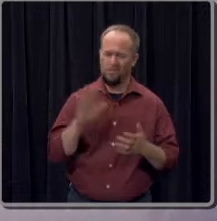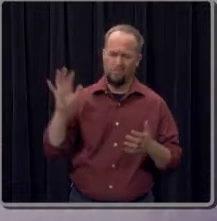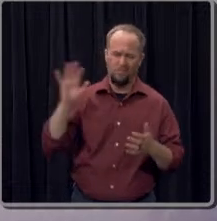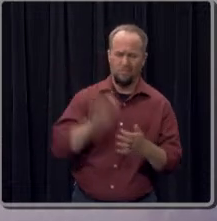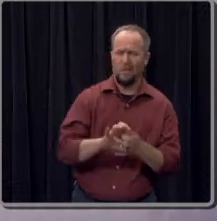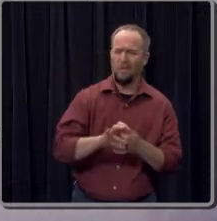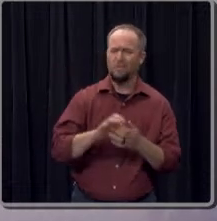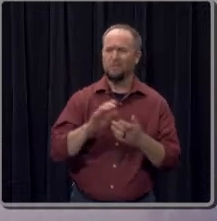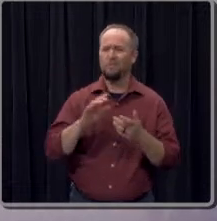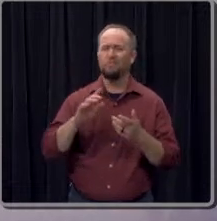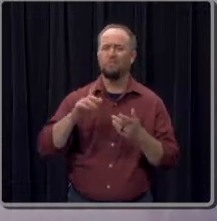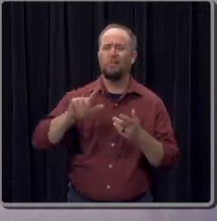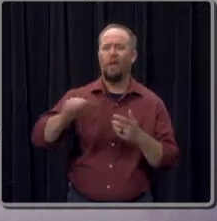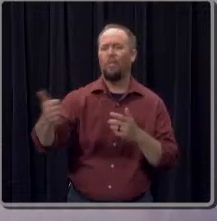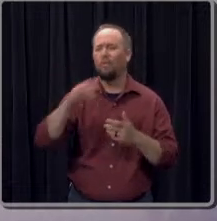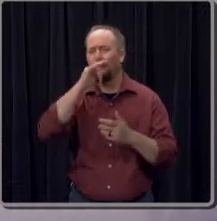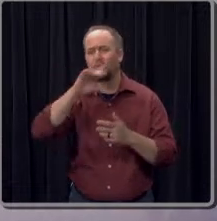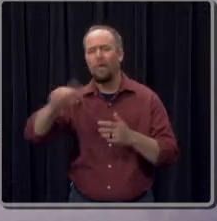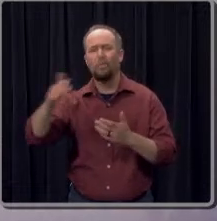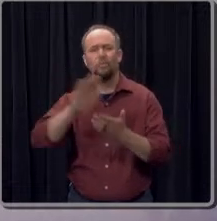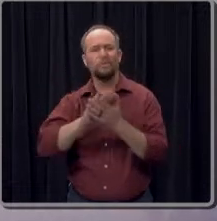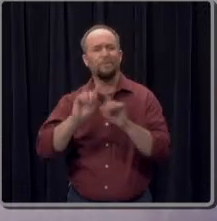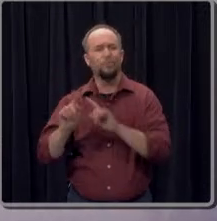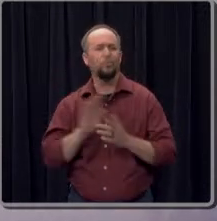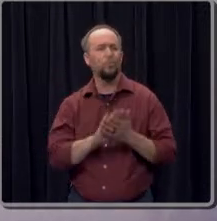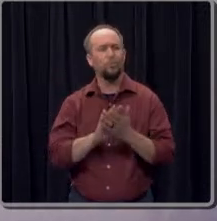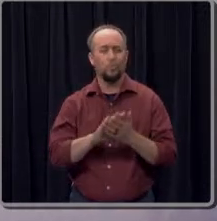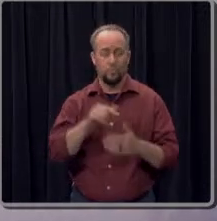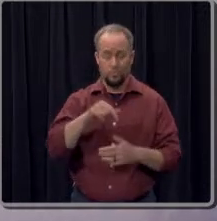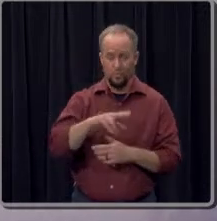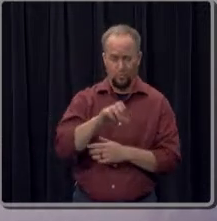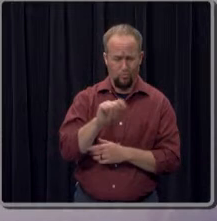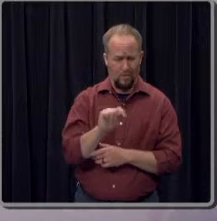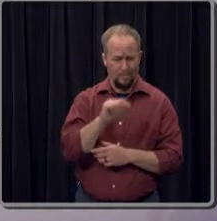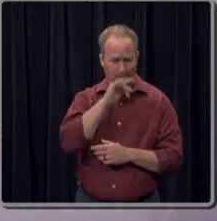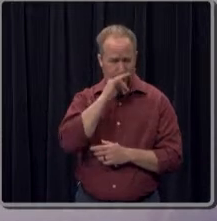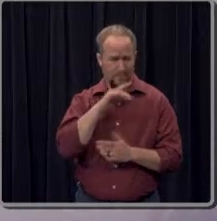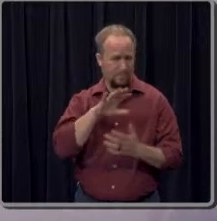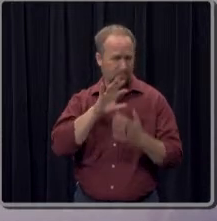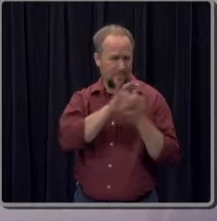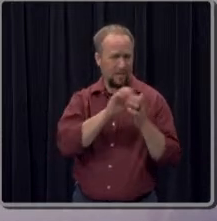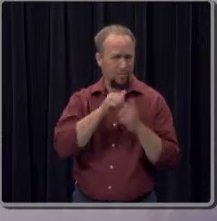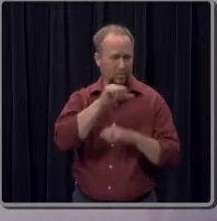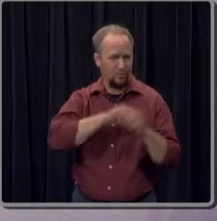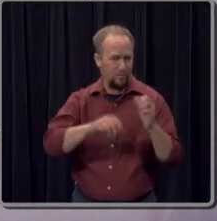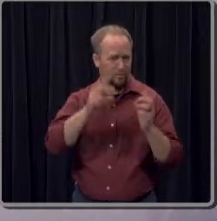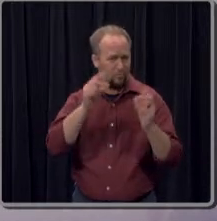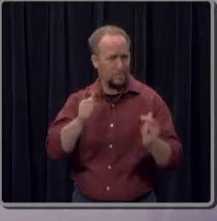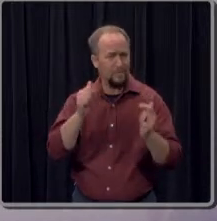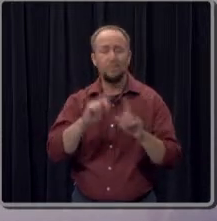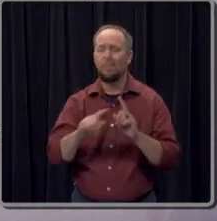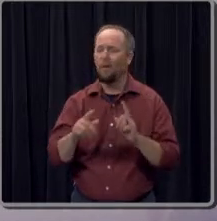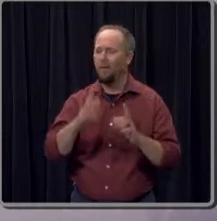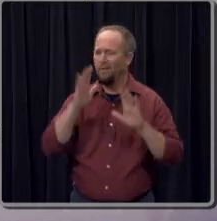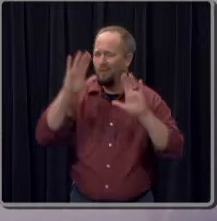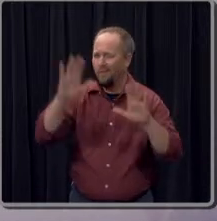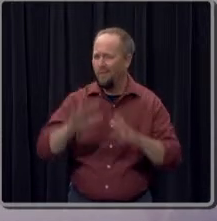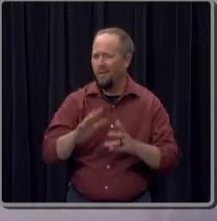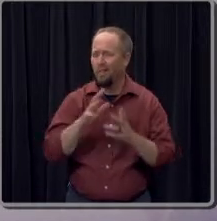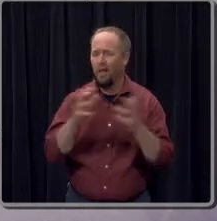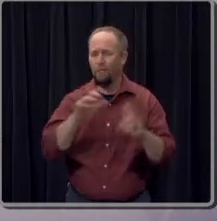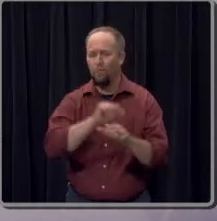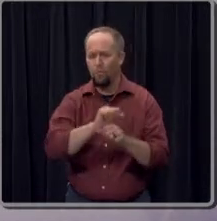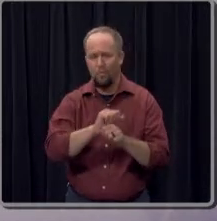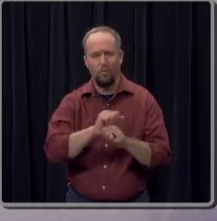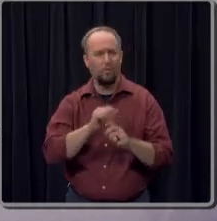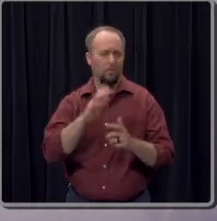other schools. Quest kids connect with each other pretty quickly, and it was really obvious yesterday, but a tremendous amount of work on the part of many